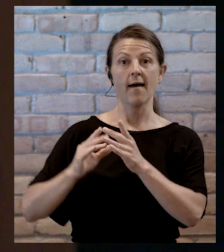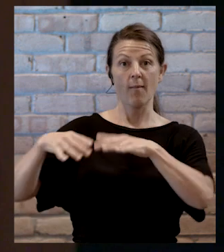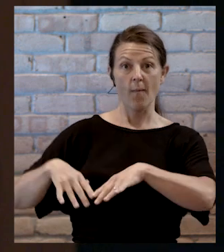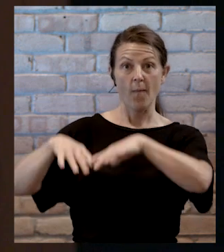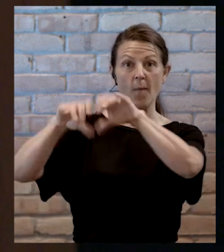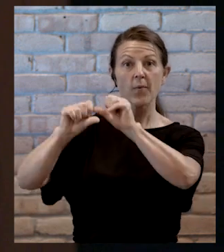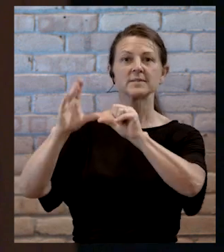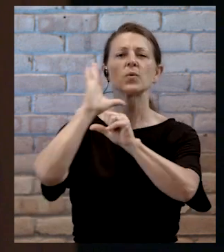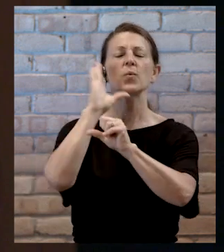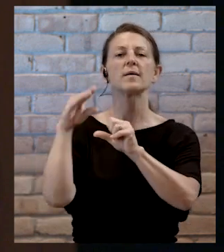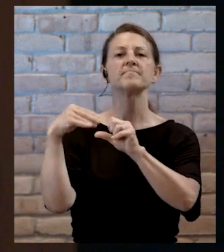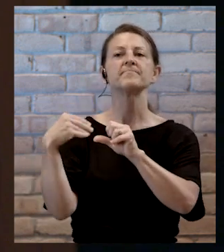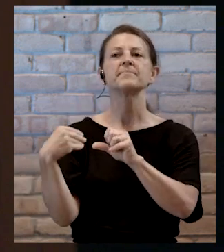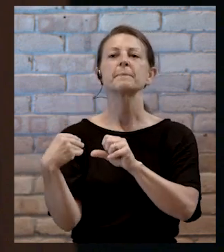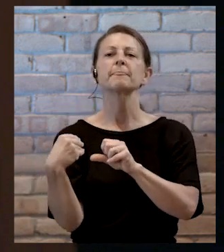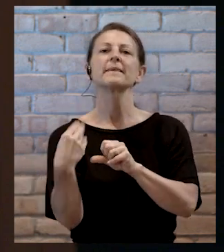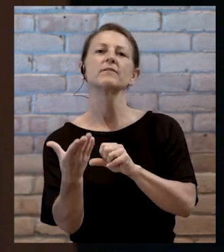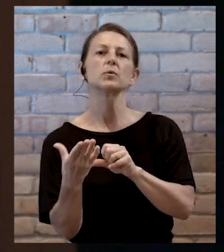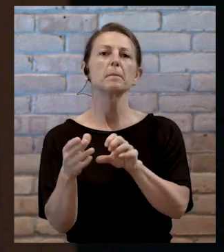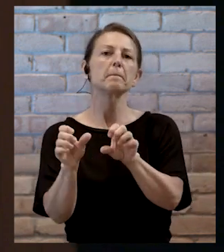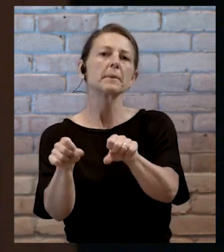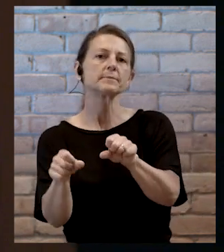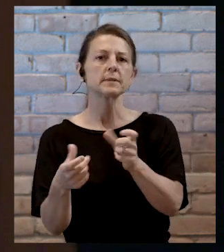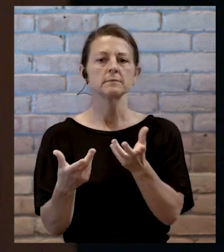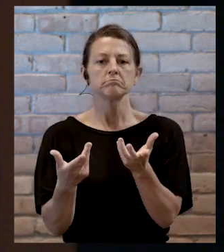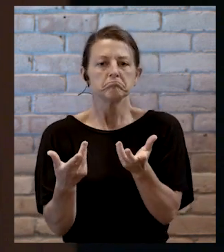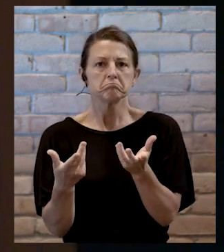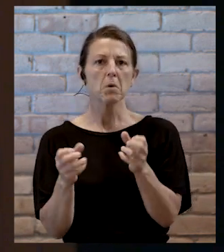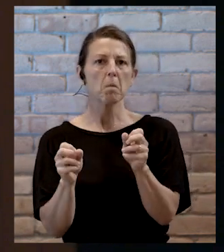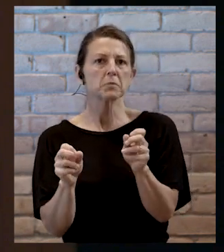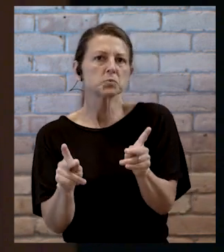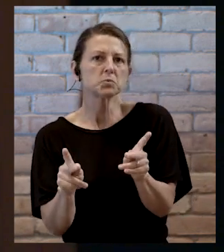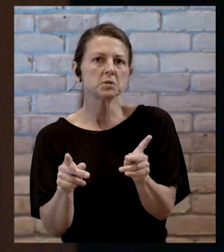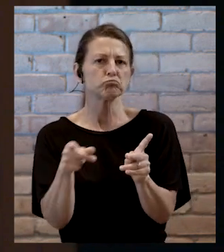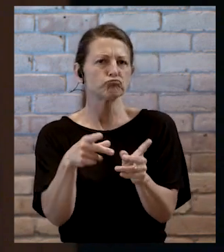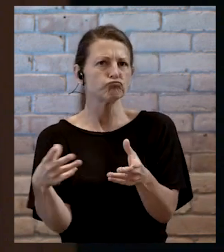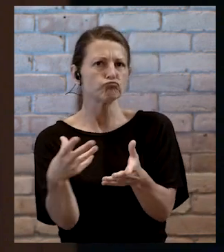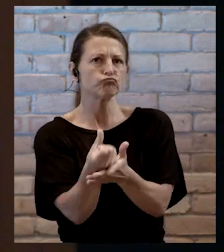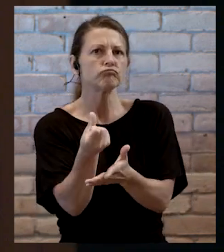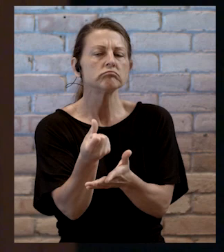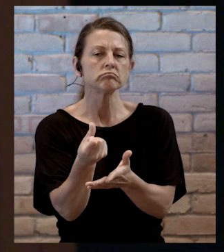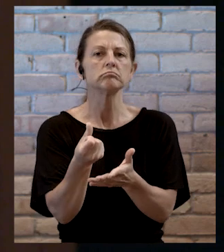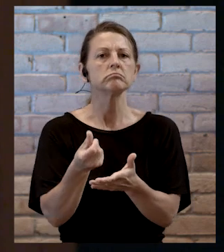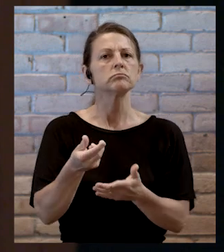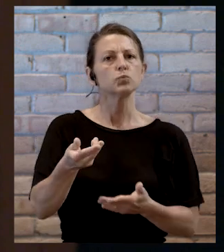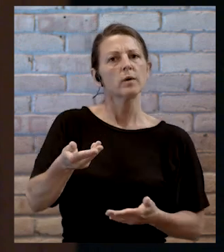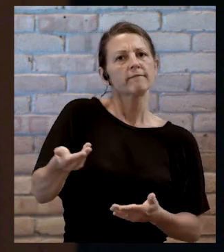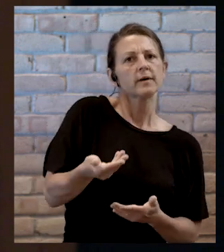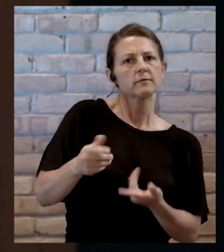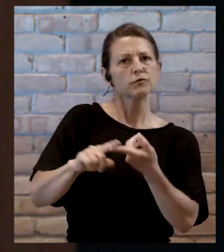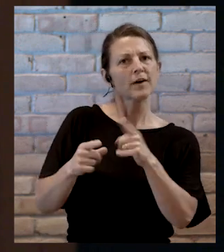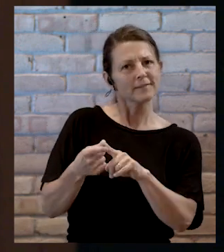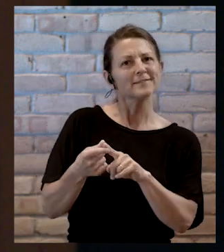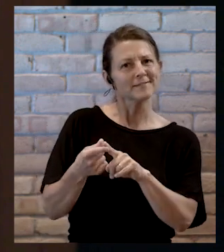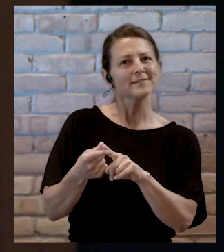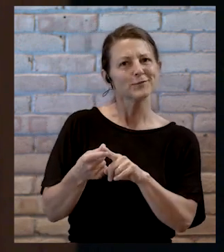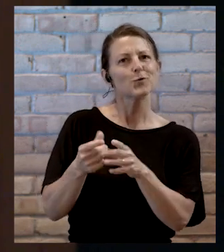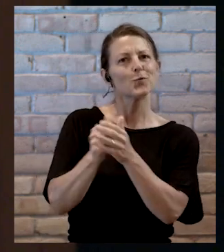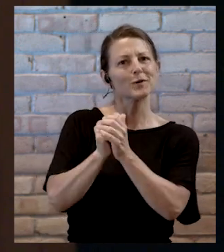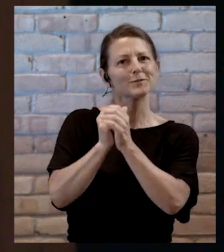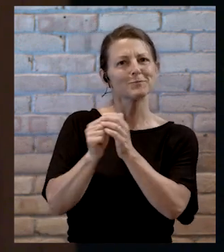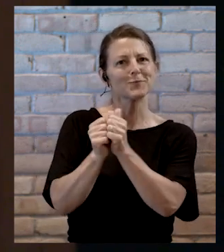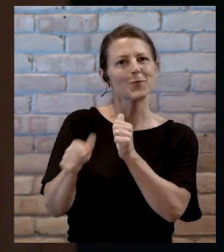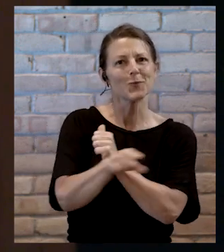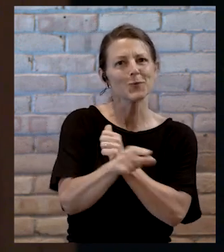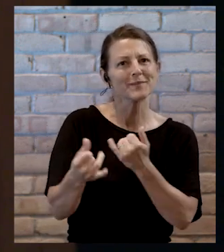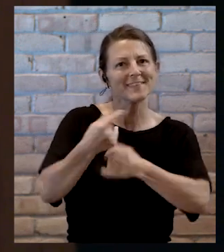you a possibility, an opportunity to invite someone to worship with us online